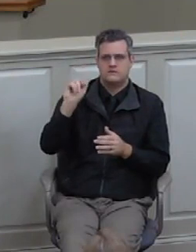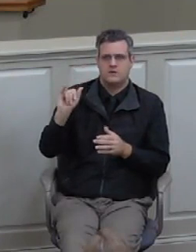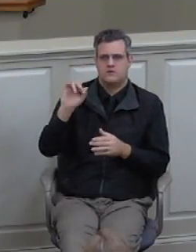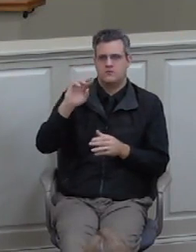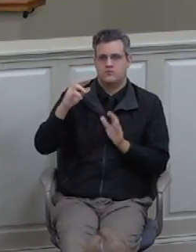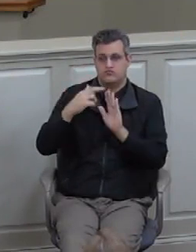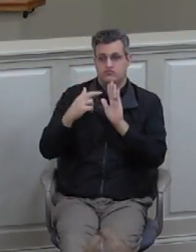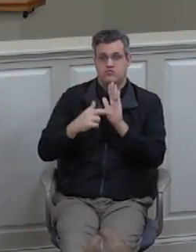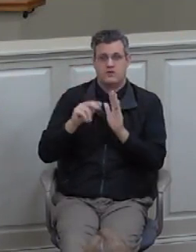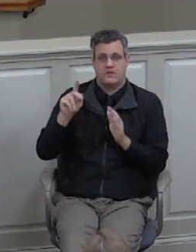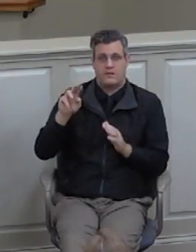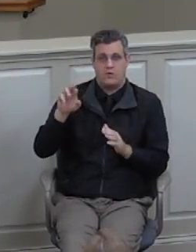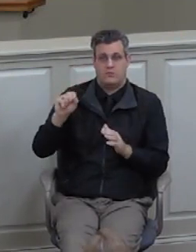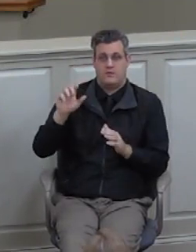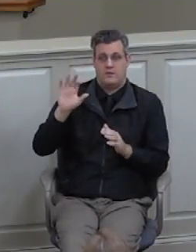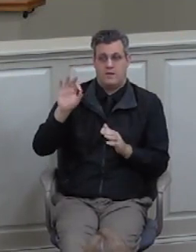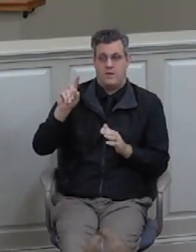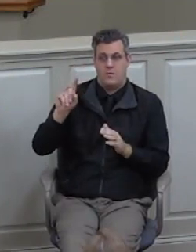is KRS